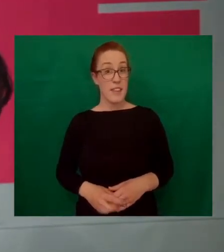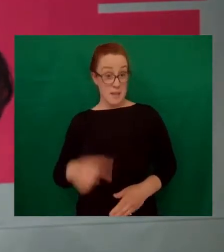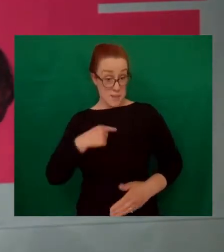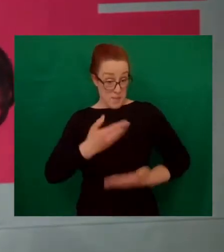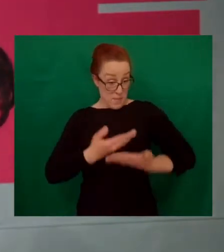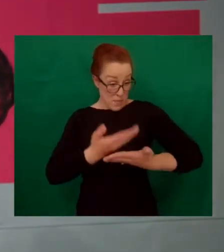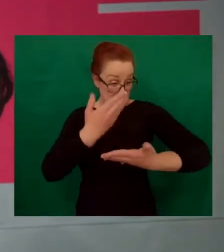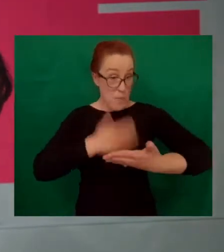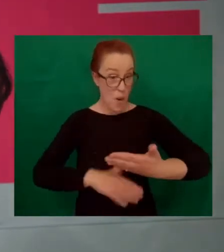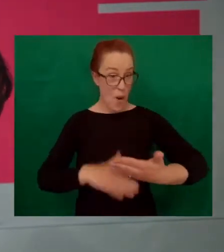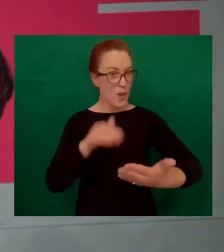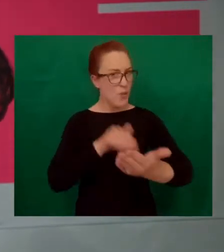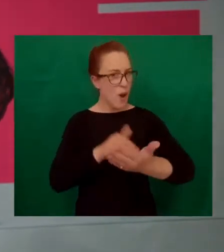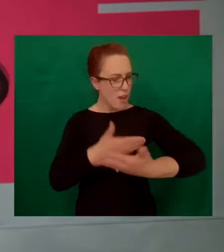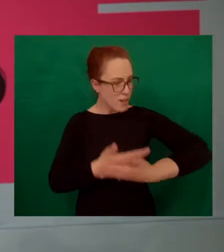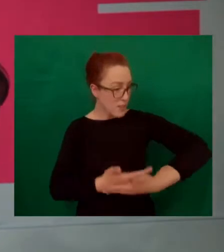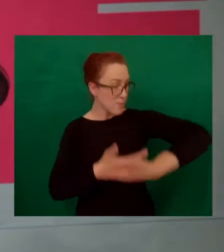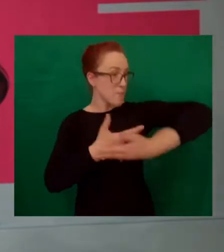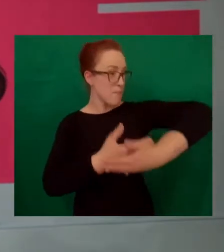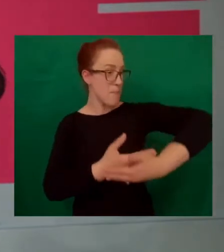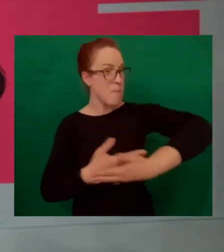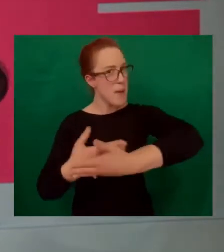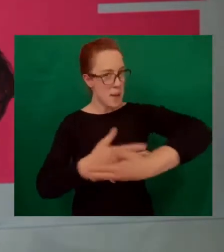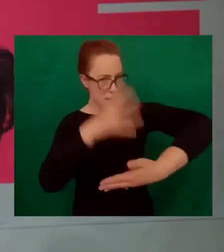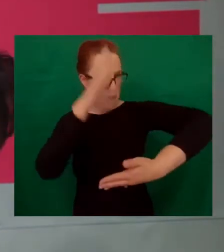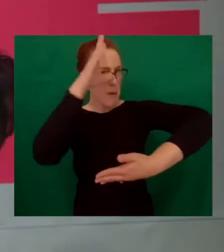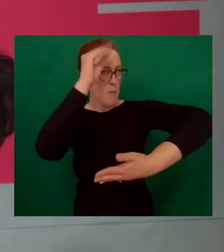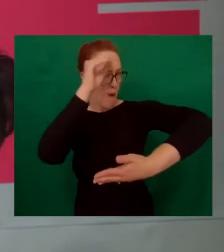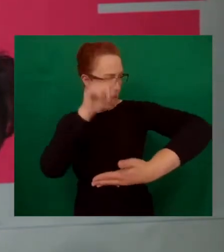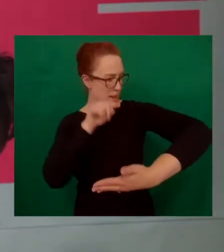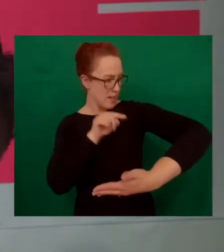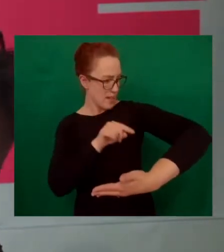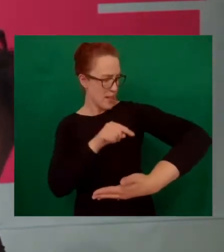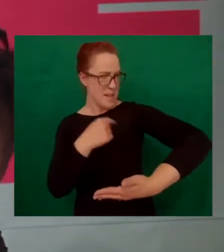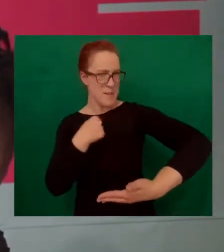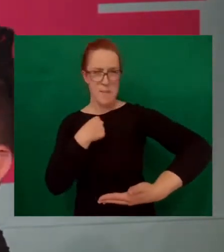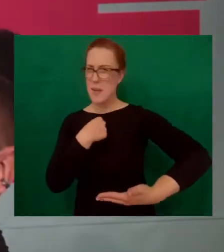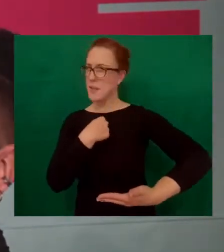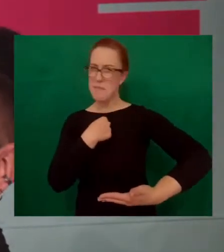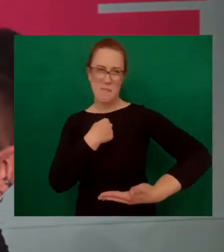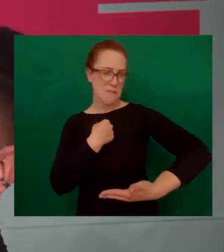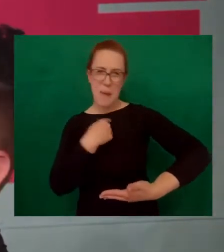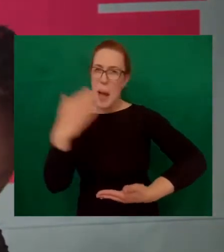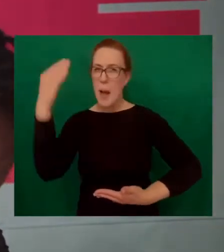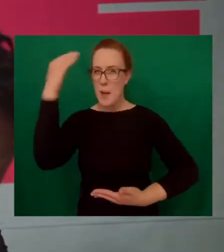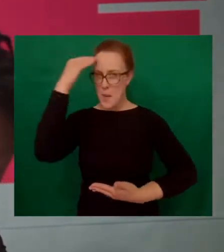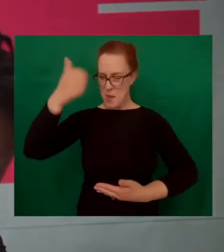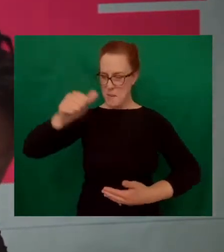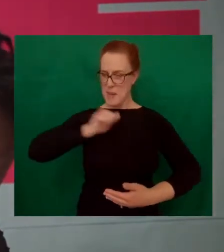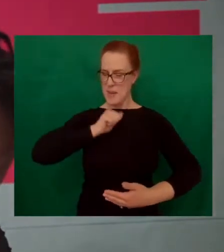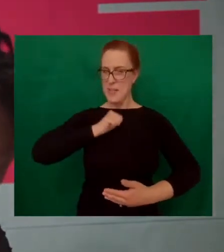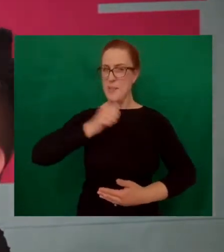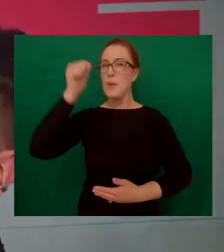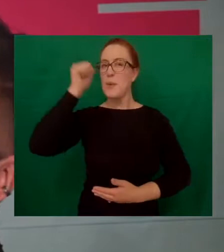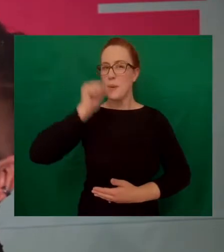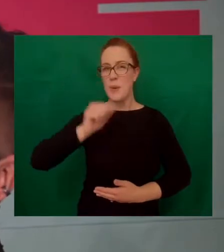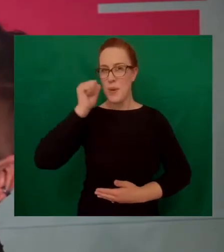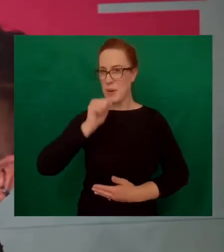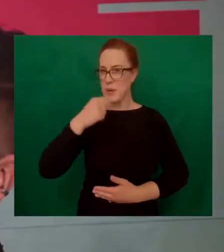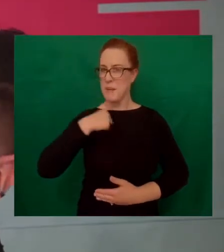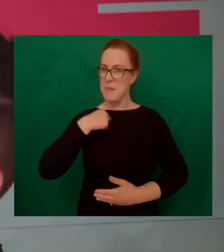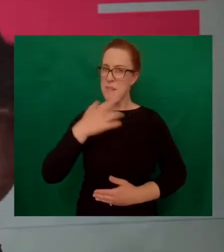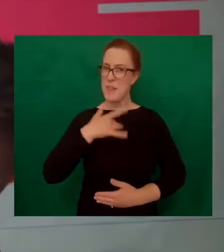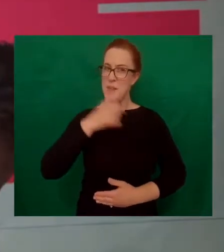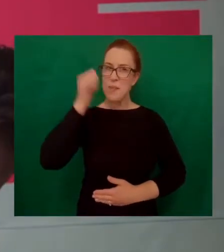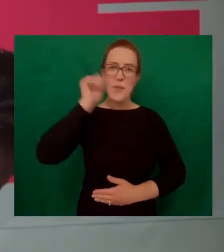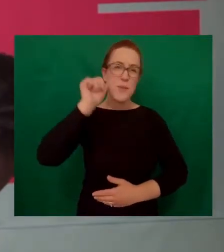When I was born, the doctor told my parents they had a baby boy. But I know I'm really a girl. I've always been this